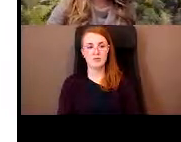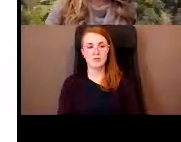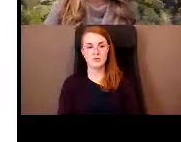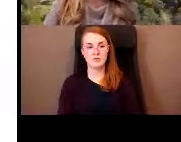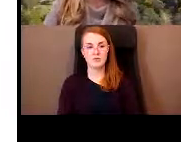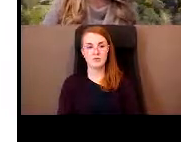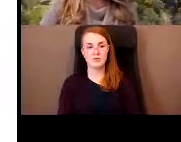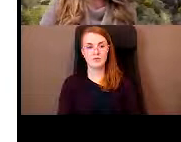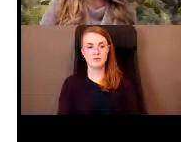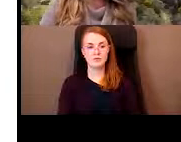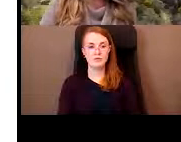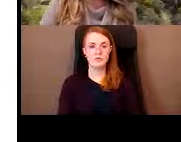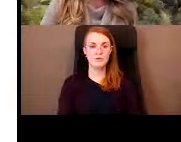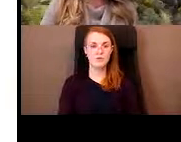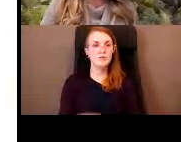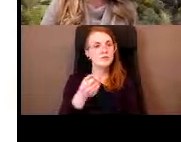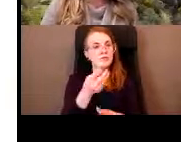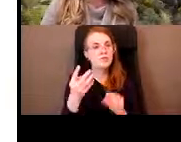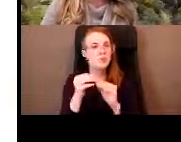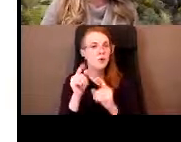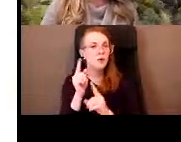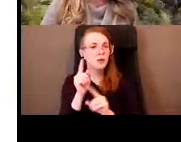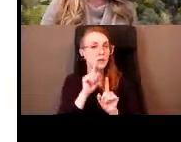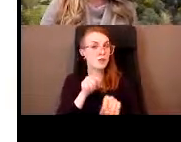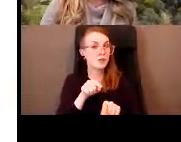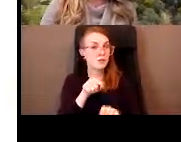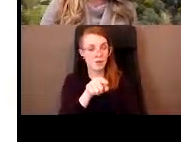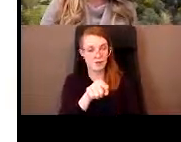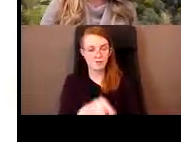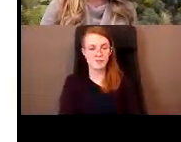Give the group a little longer.